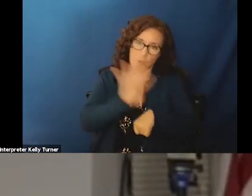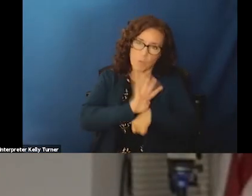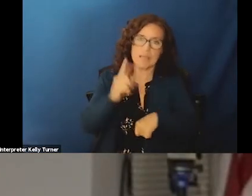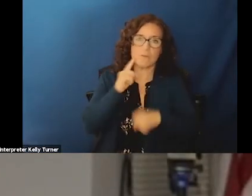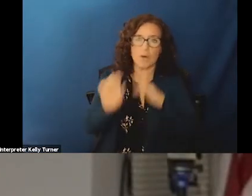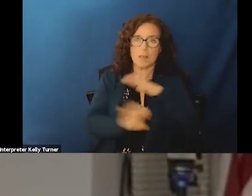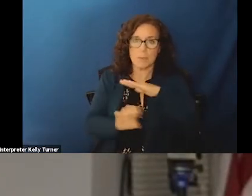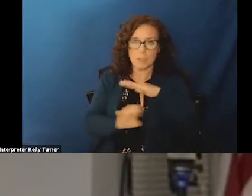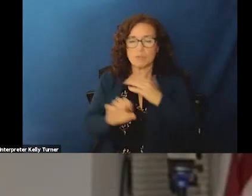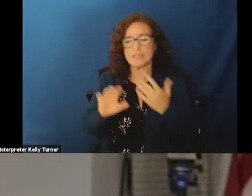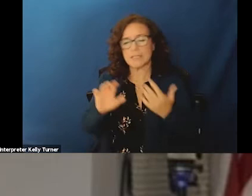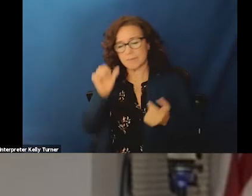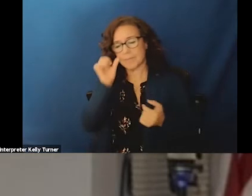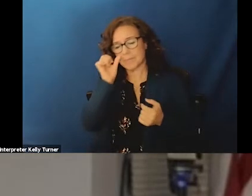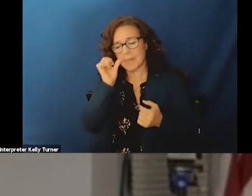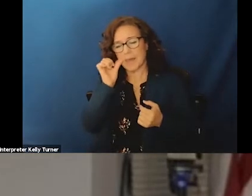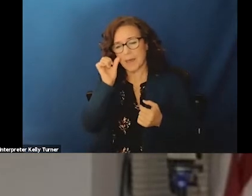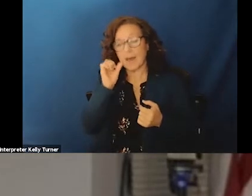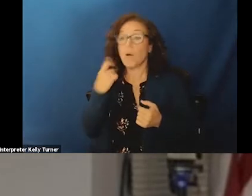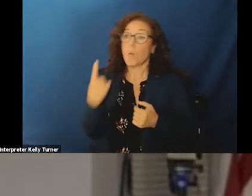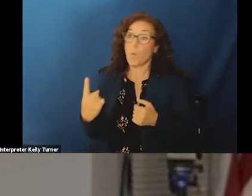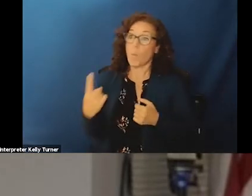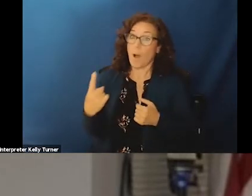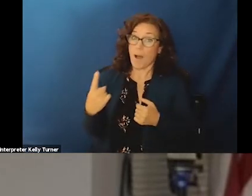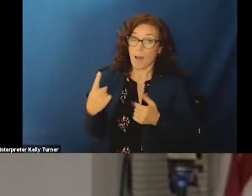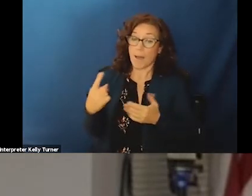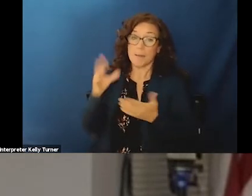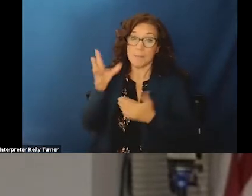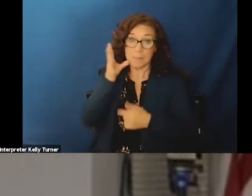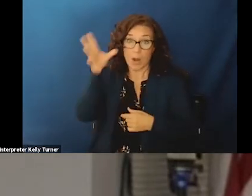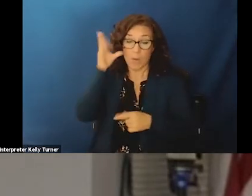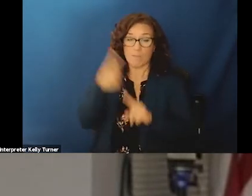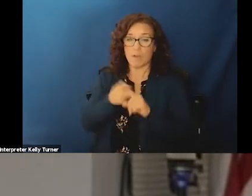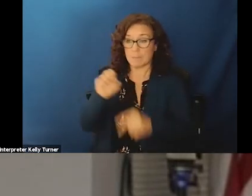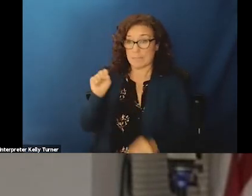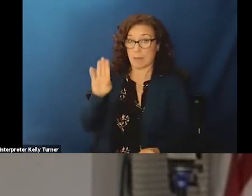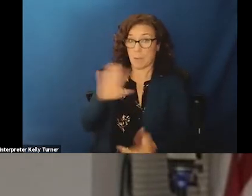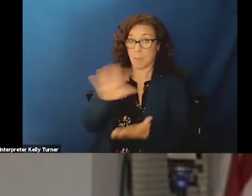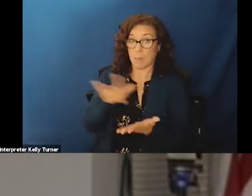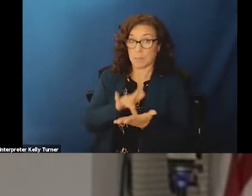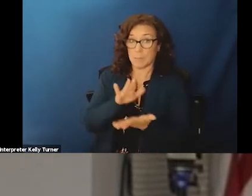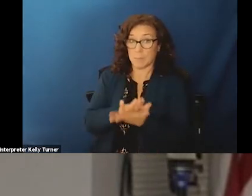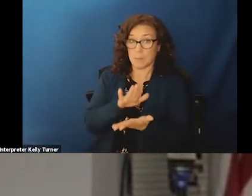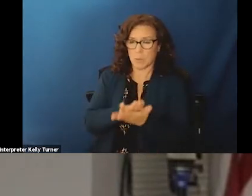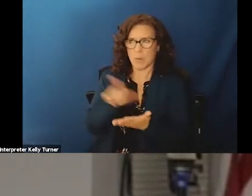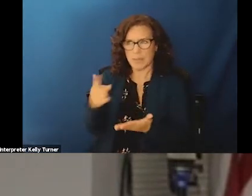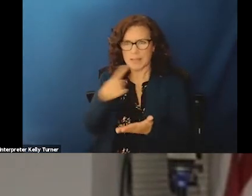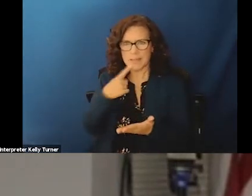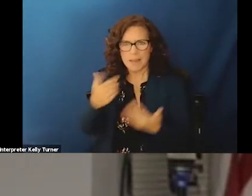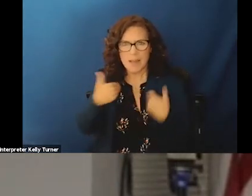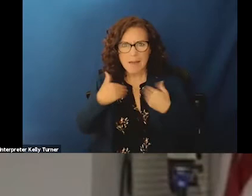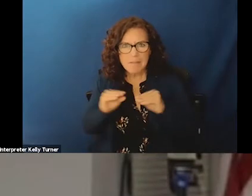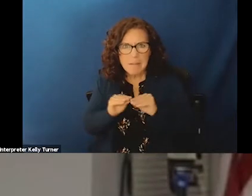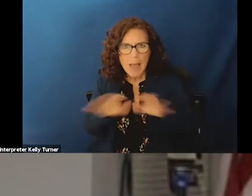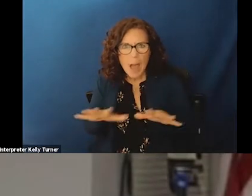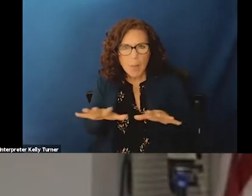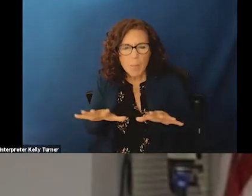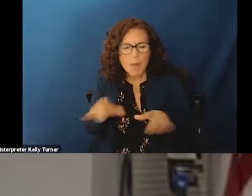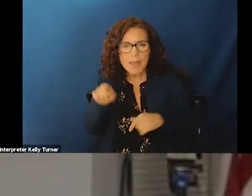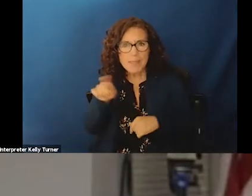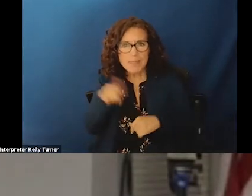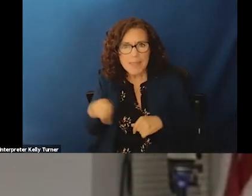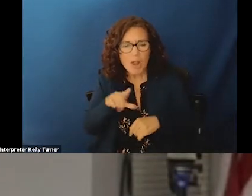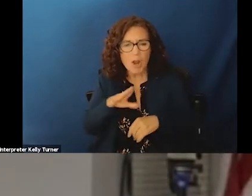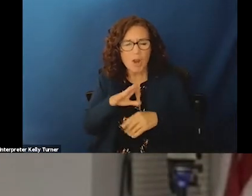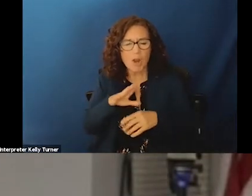got a question from one parent of a Santa Barbara Junior High student saying, is there an outbreak at Santa Barbara Unified? So if we